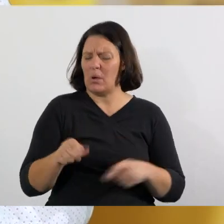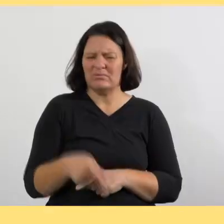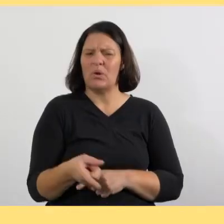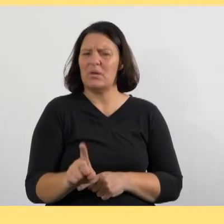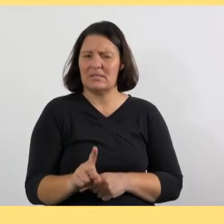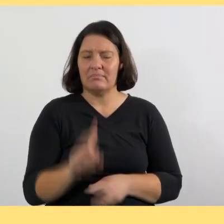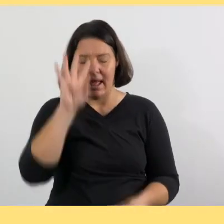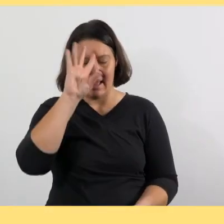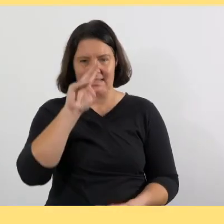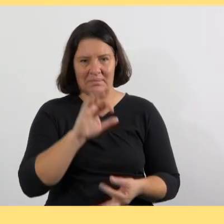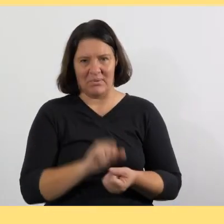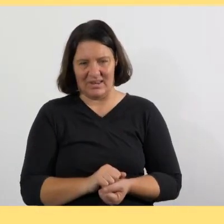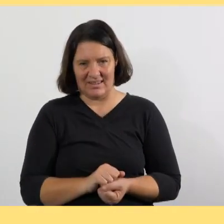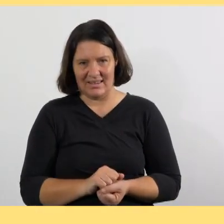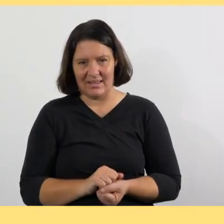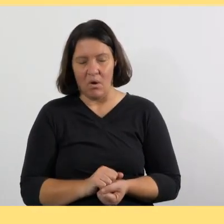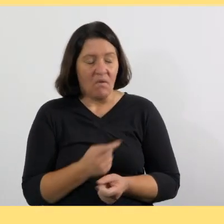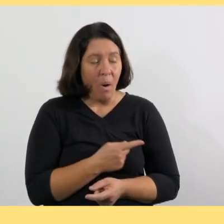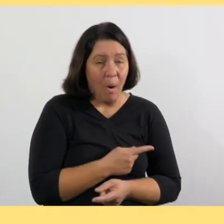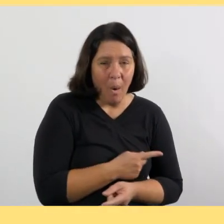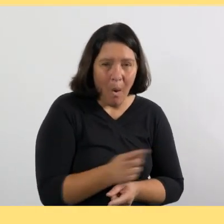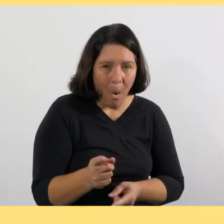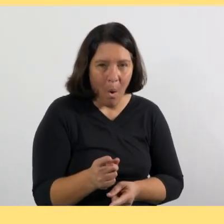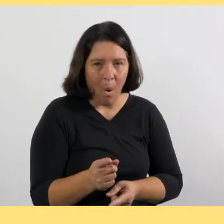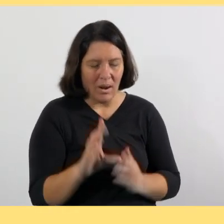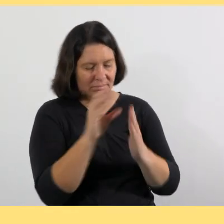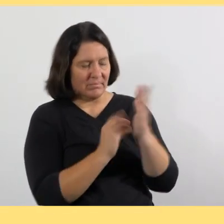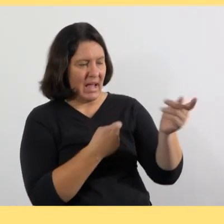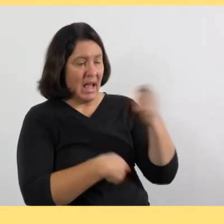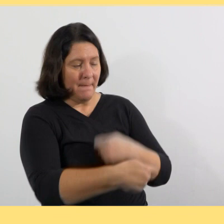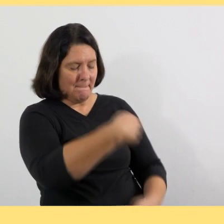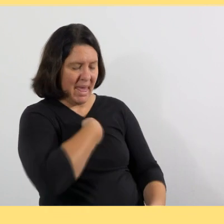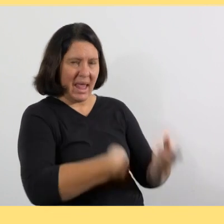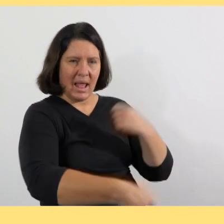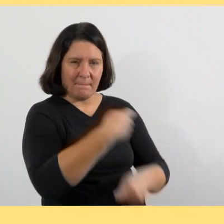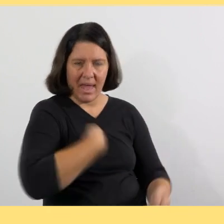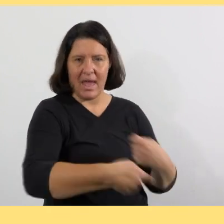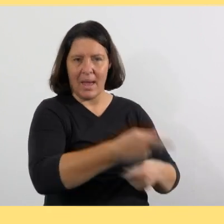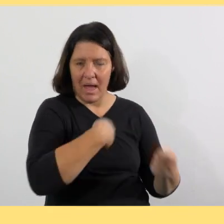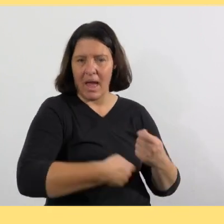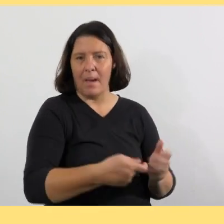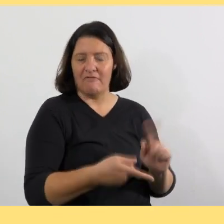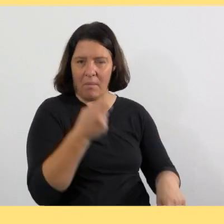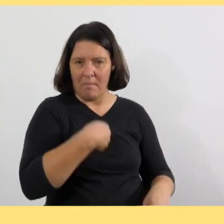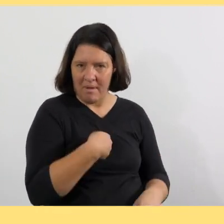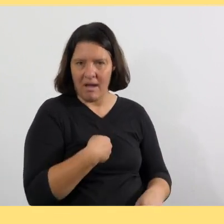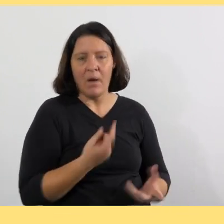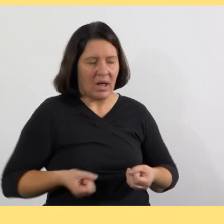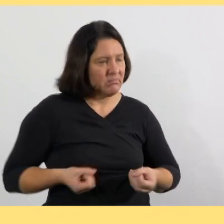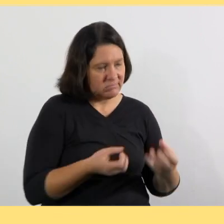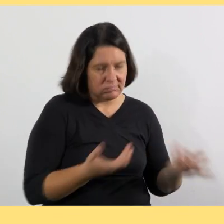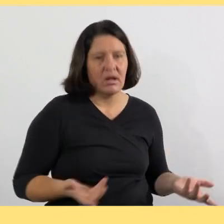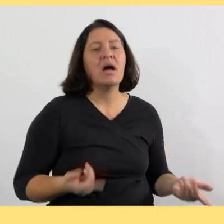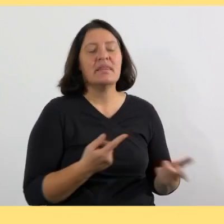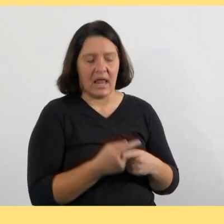account. It is a summary of all transactions that relate to our debtors, a summary.